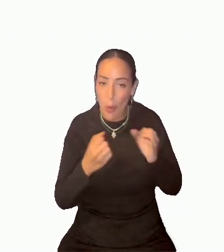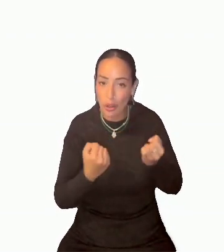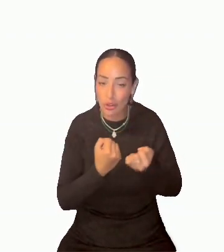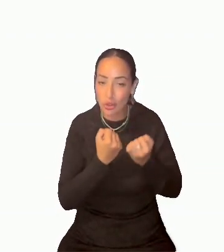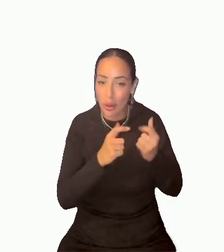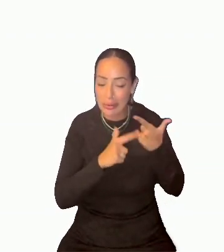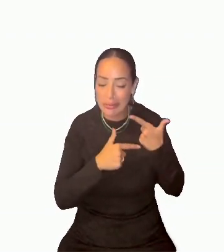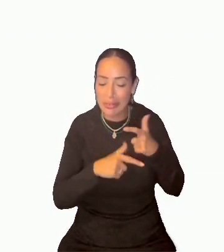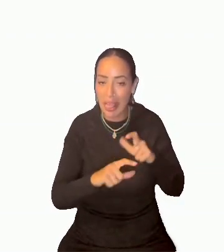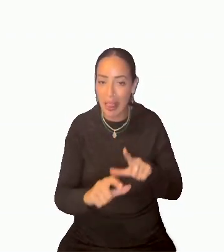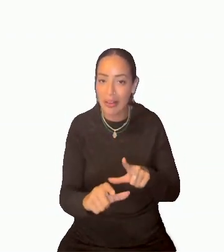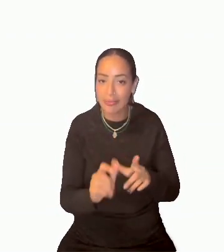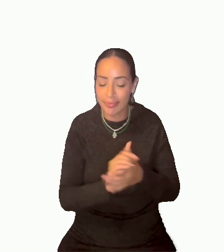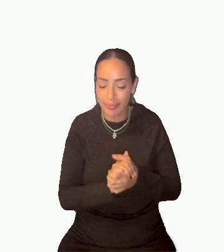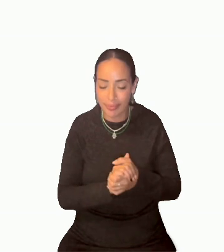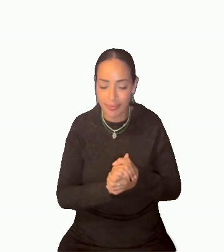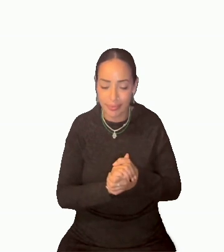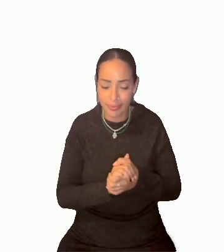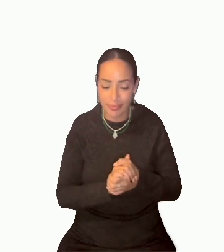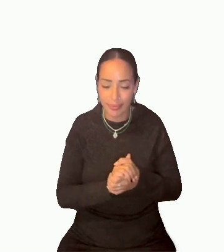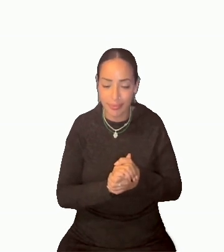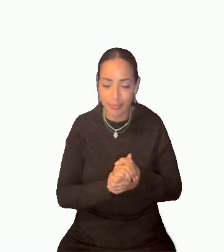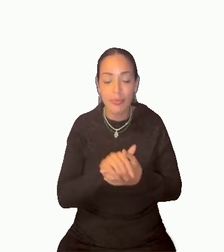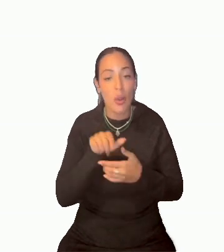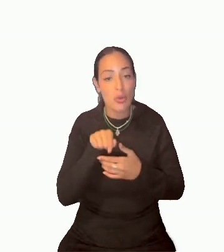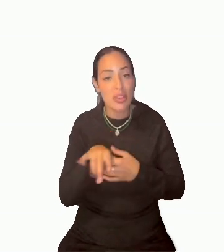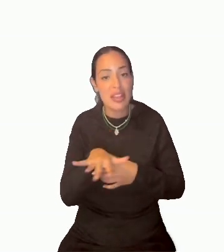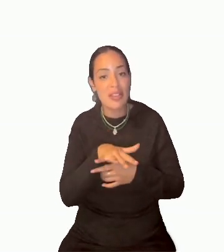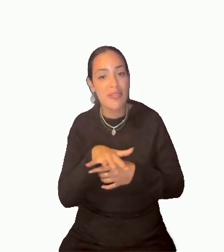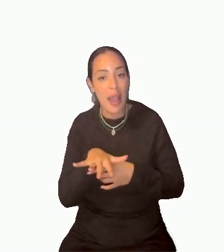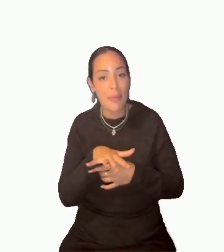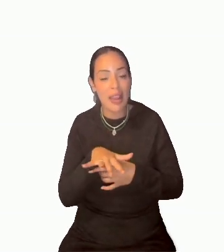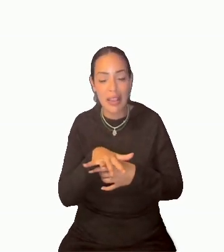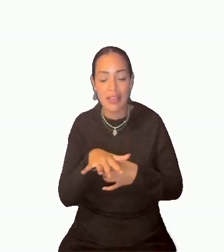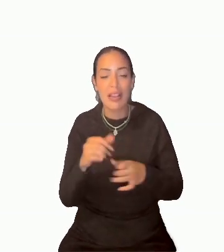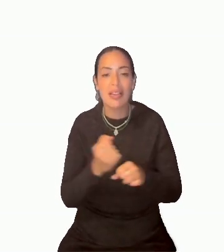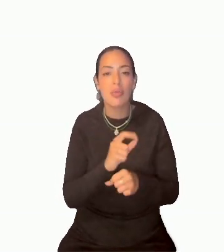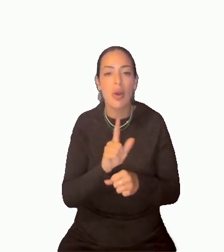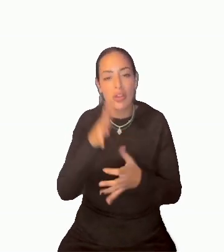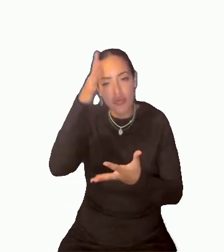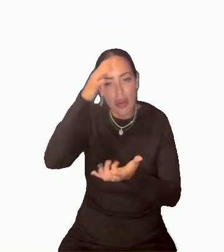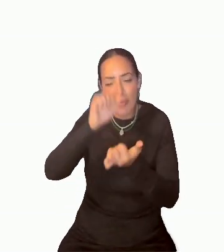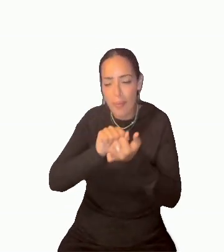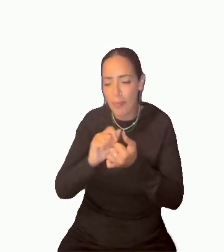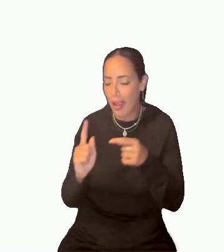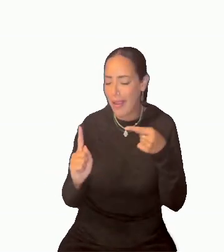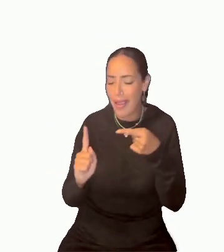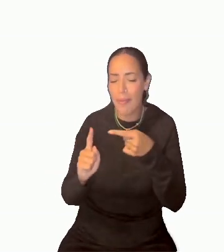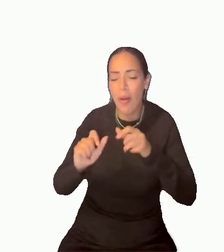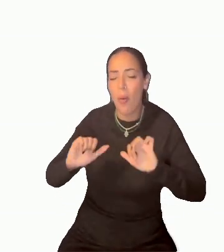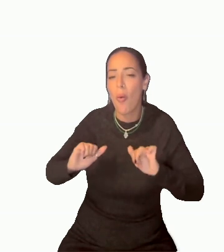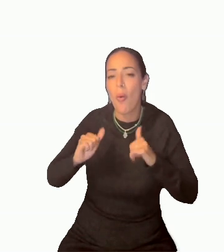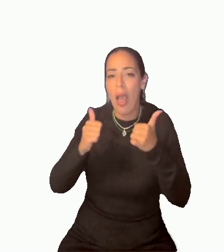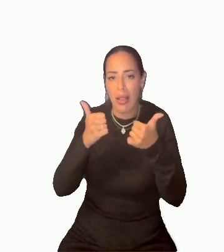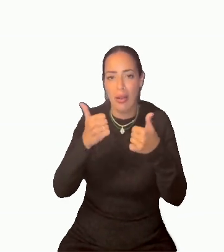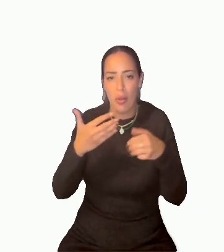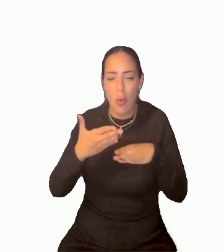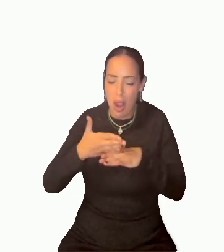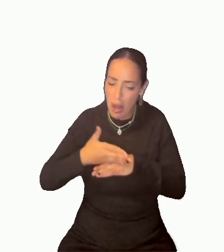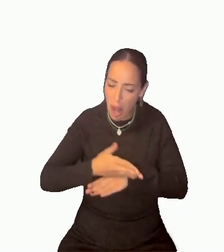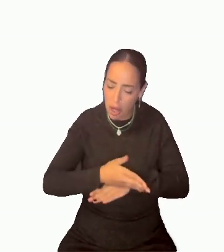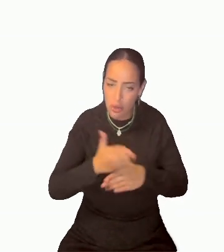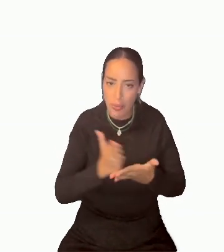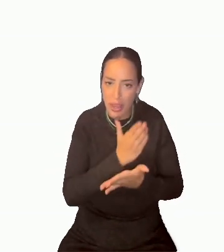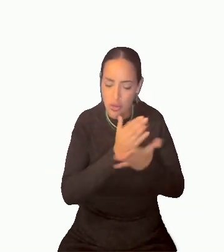For this particular family, their way of paying tribute to their husband and son was to remember him well, which meant working to sustain their relationships with each